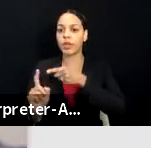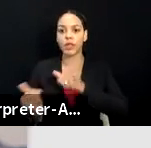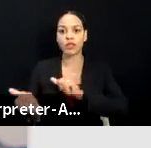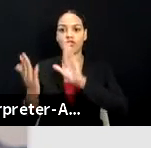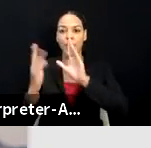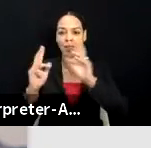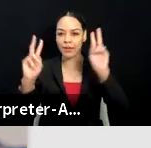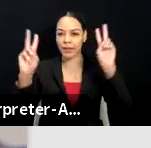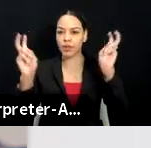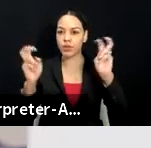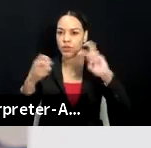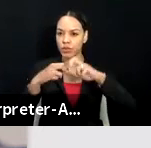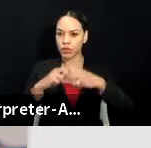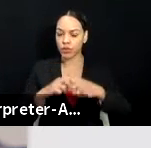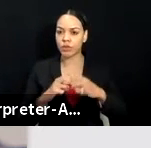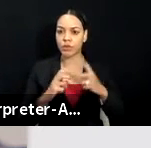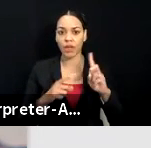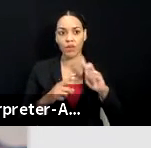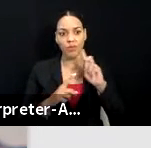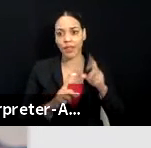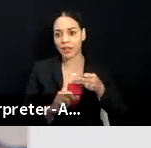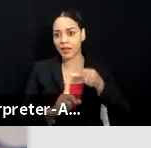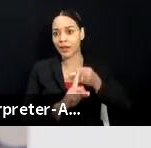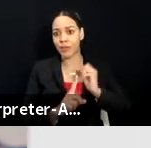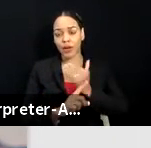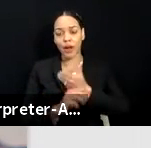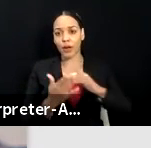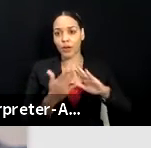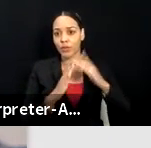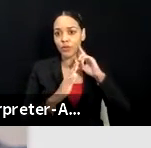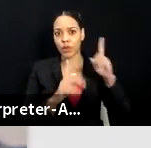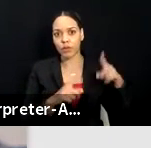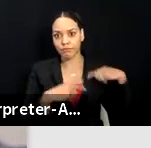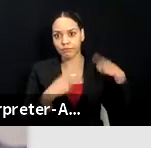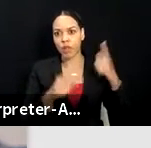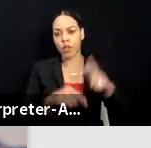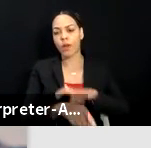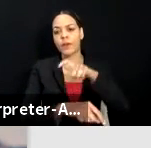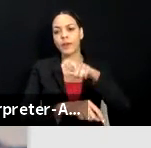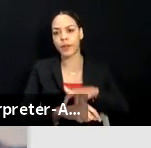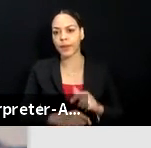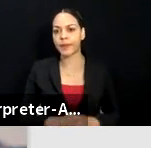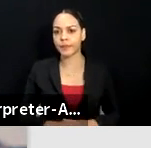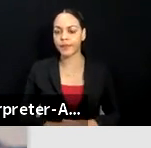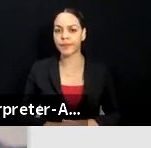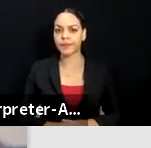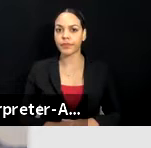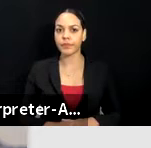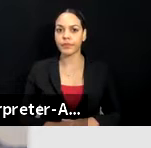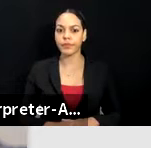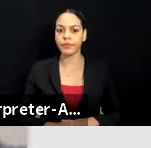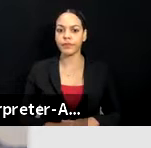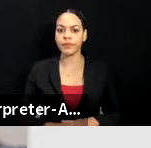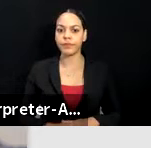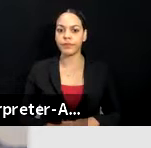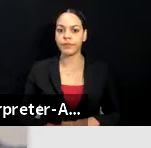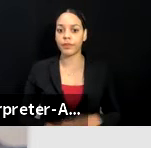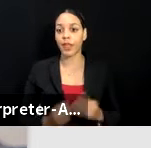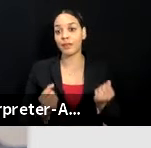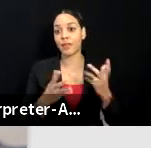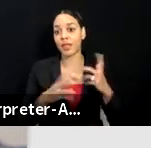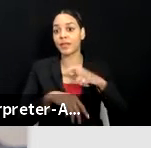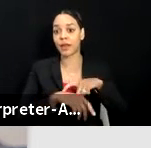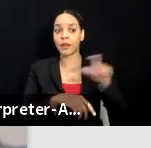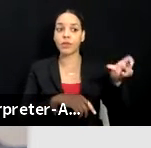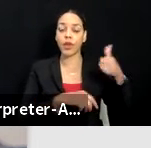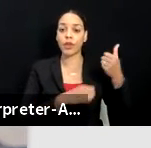you know, impacted our communities for so long, and that many times mainstream advocacy is not